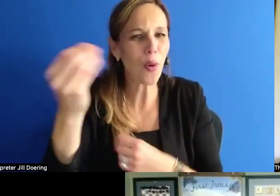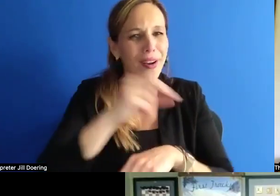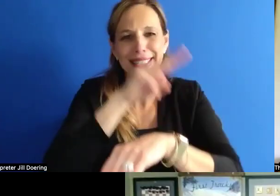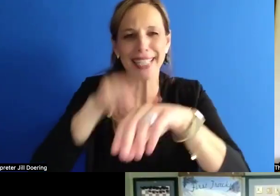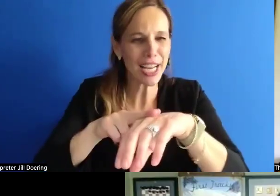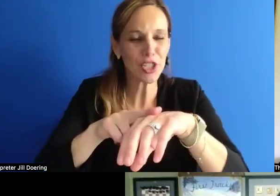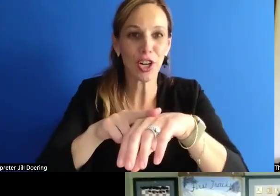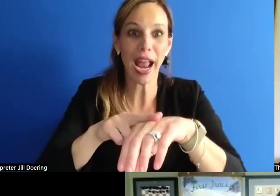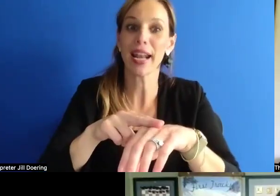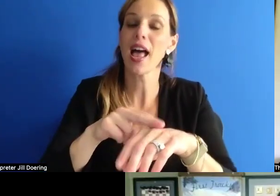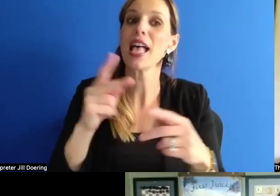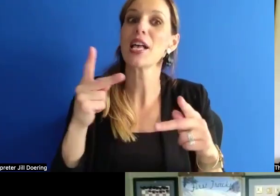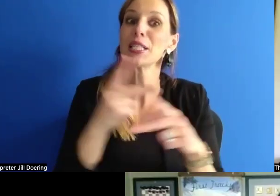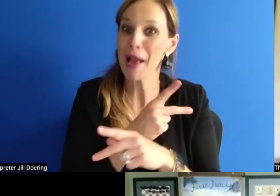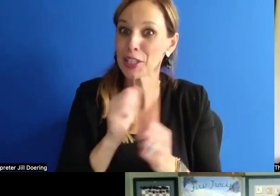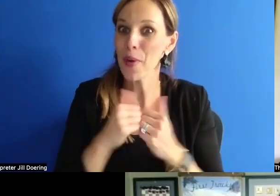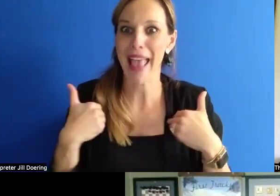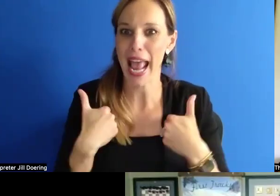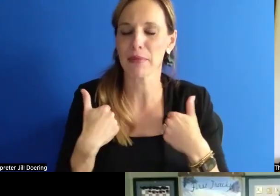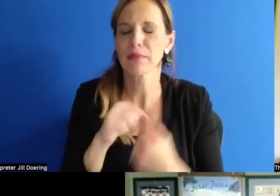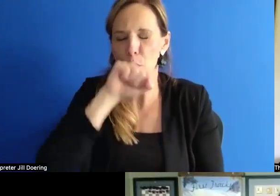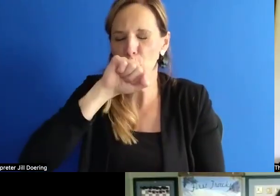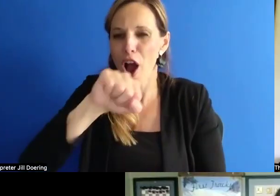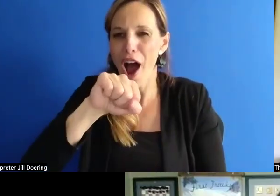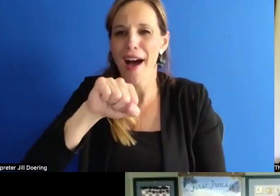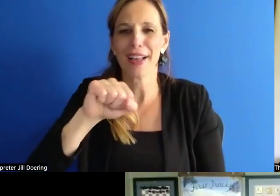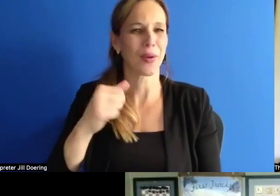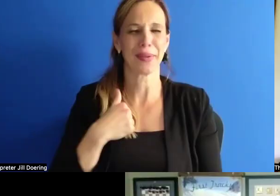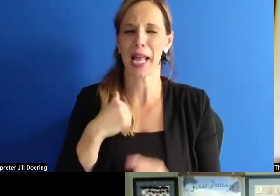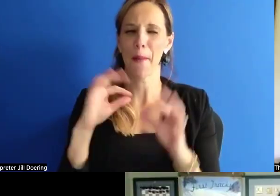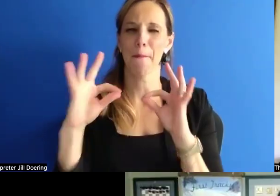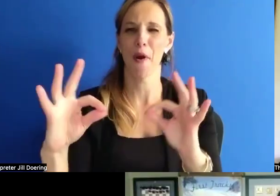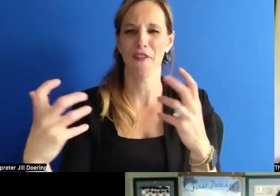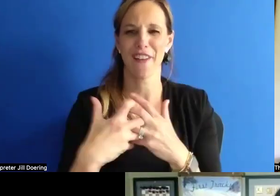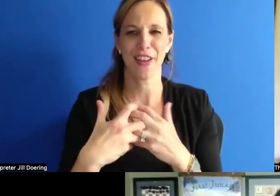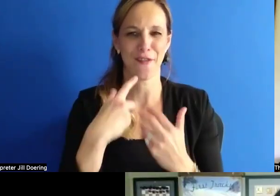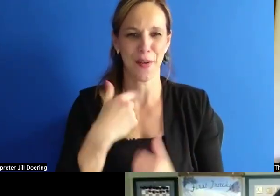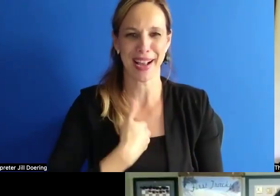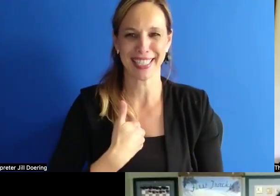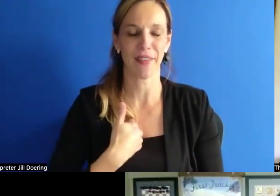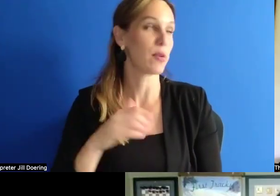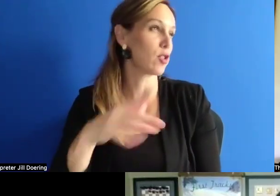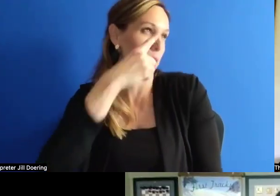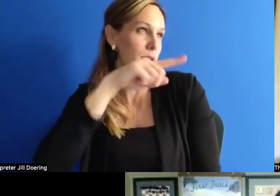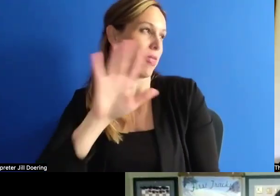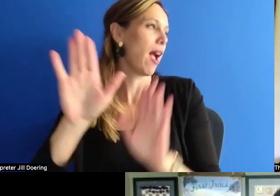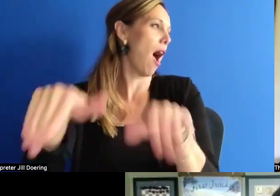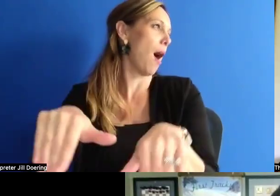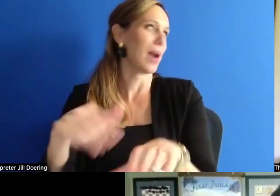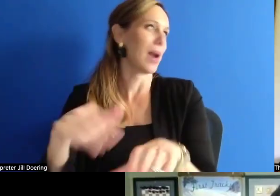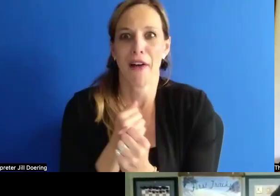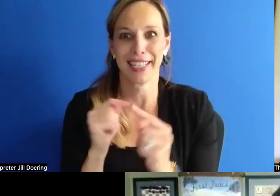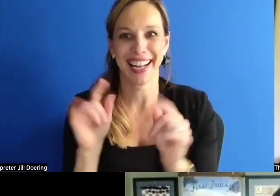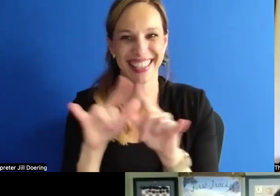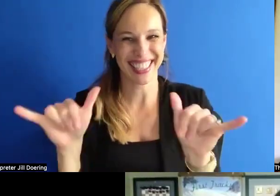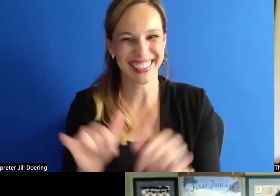especially anything with animals. So I was pretty much in my element and pretending like I wasn't. That's awesome. Did you